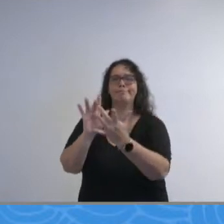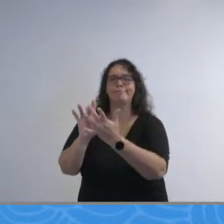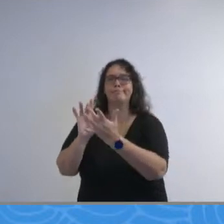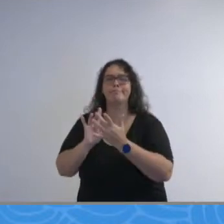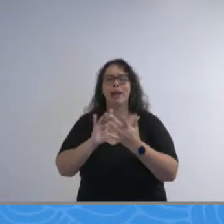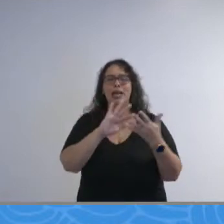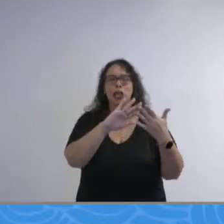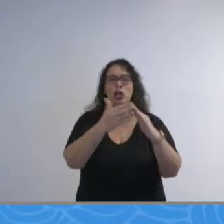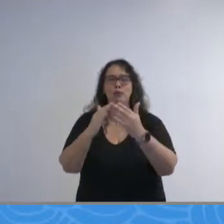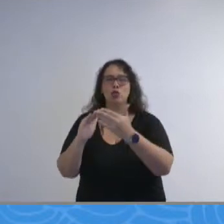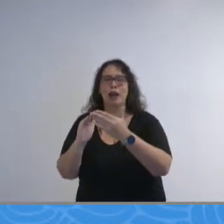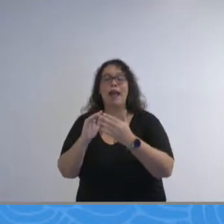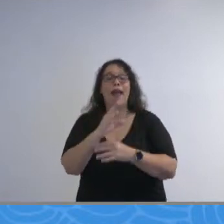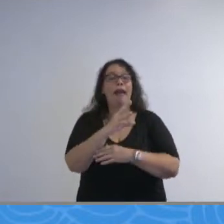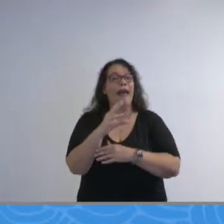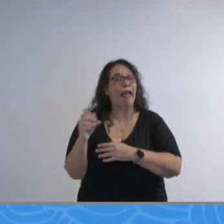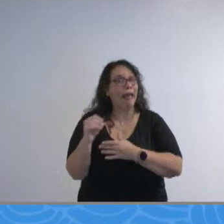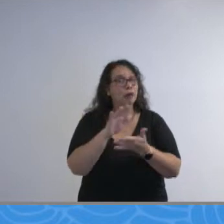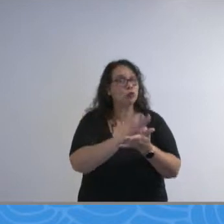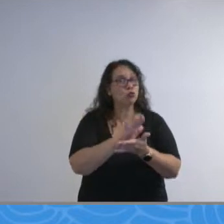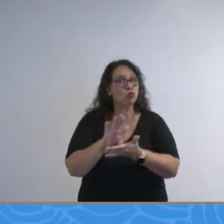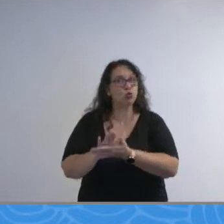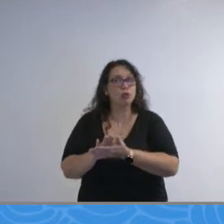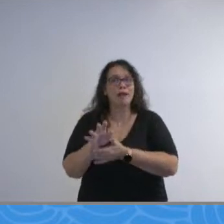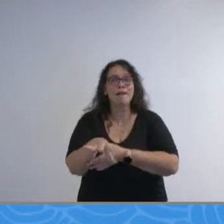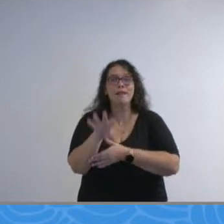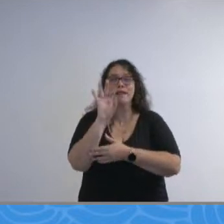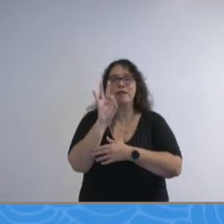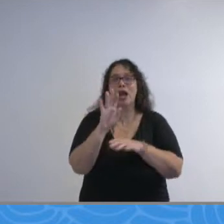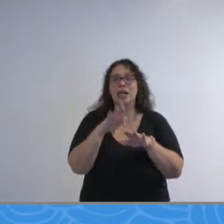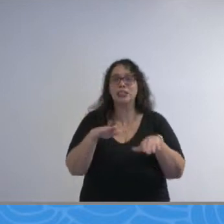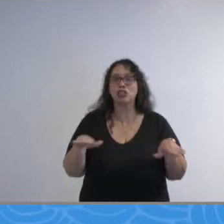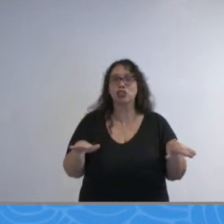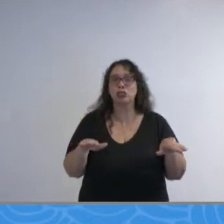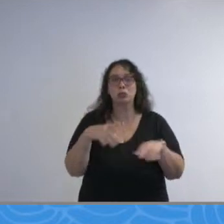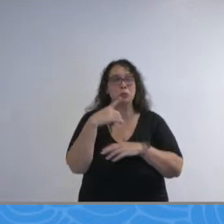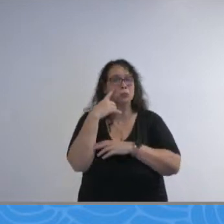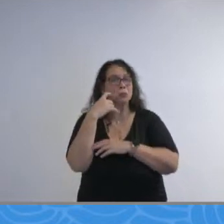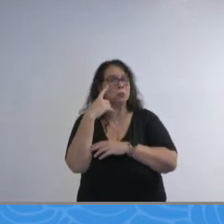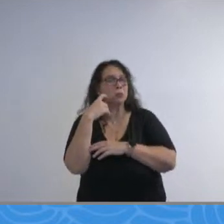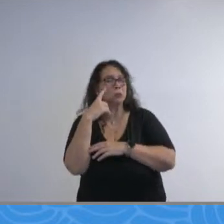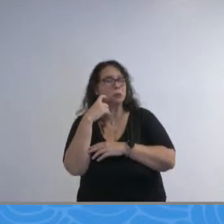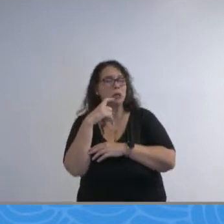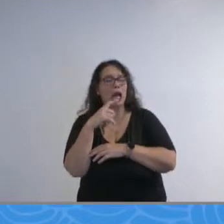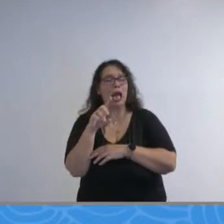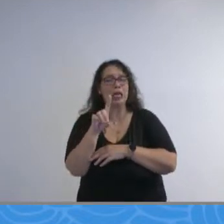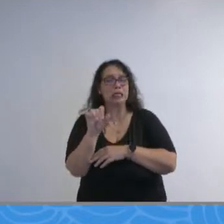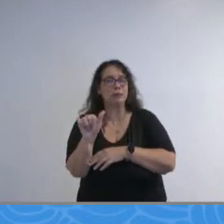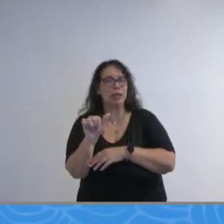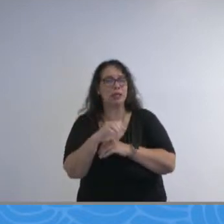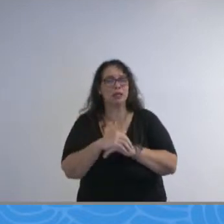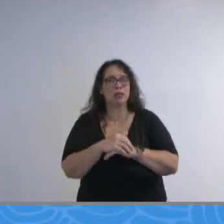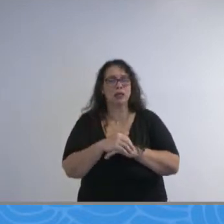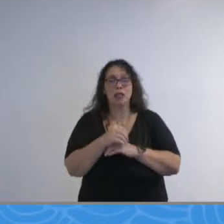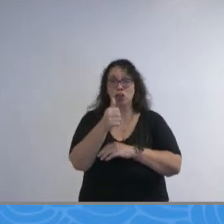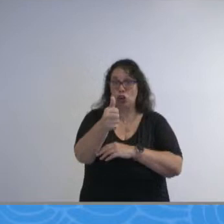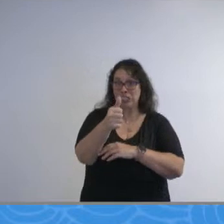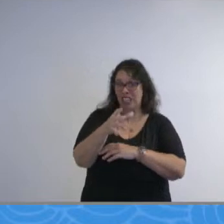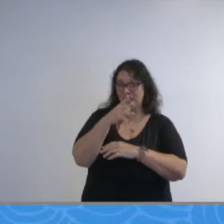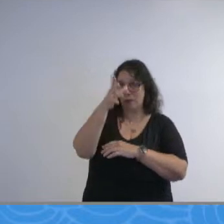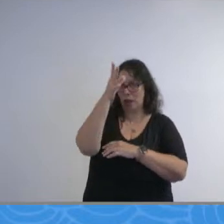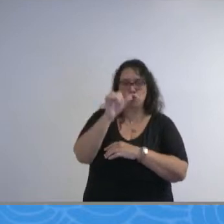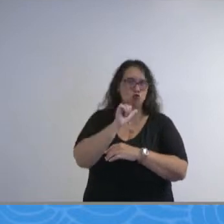find kids who they suspect of having a disability. But you as a parent do not have to wait for that to happen. If